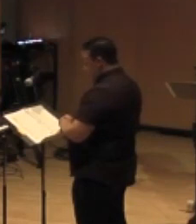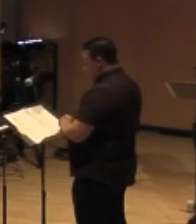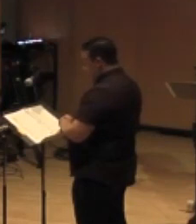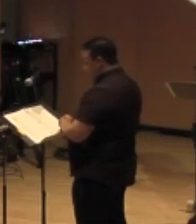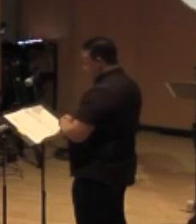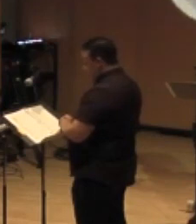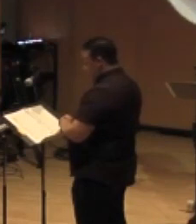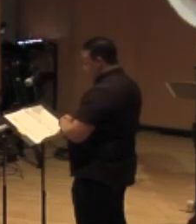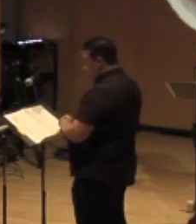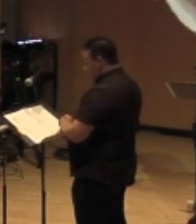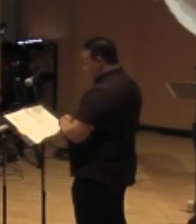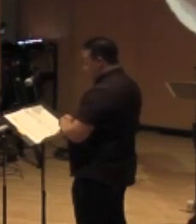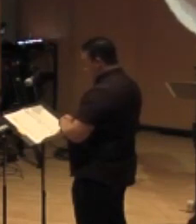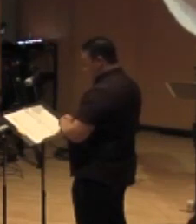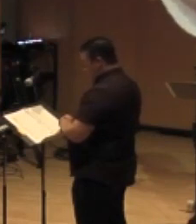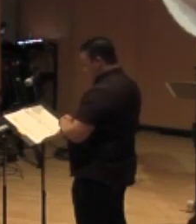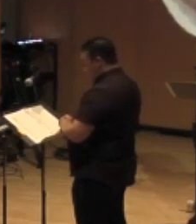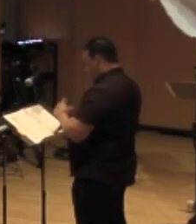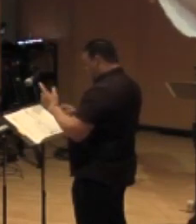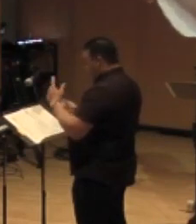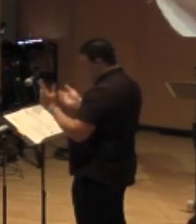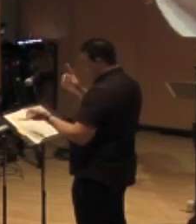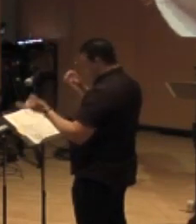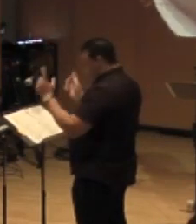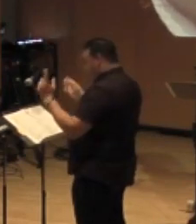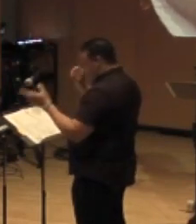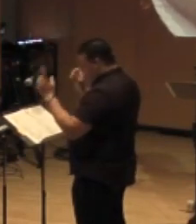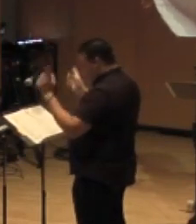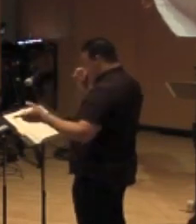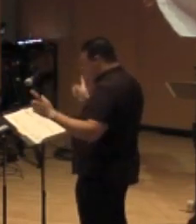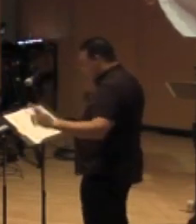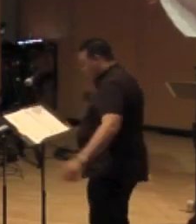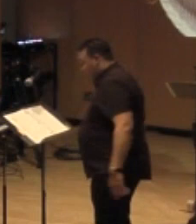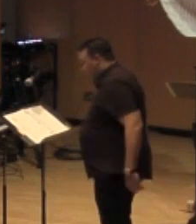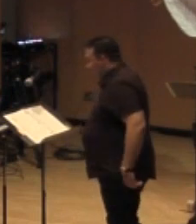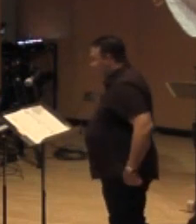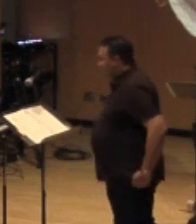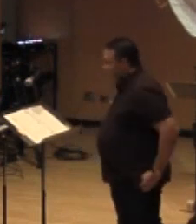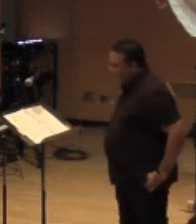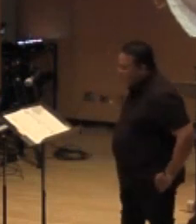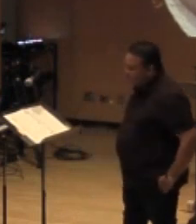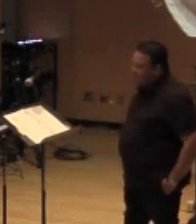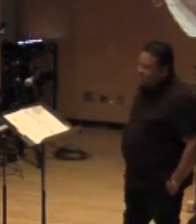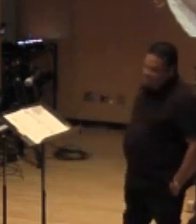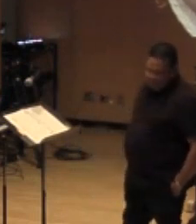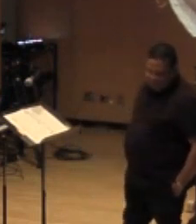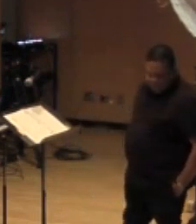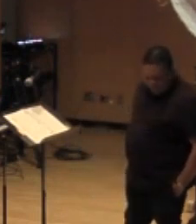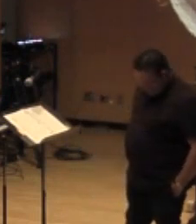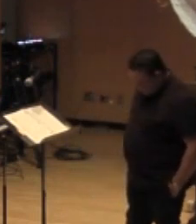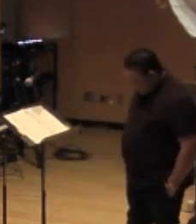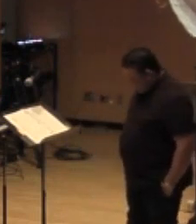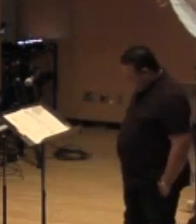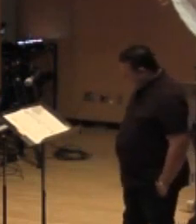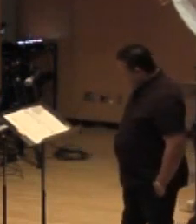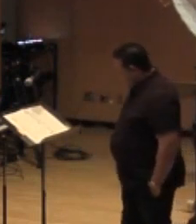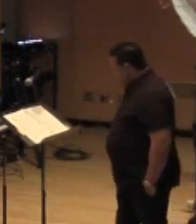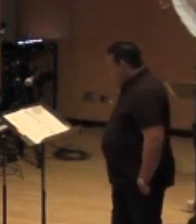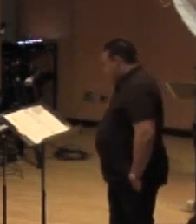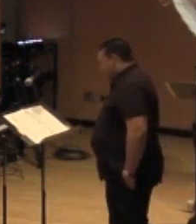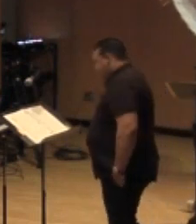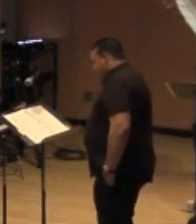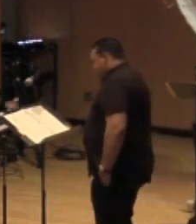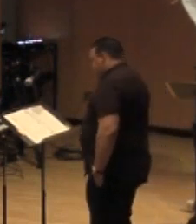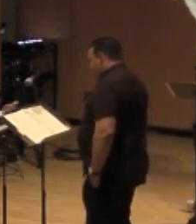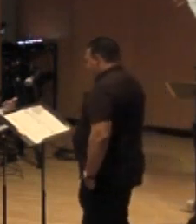because that friend of yours is coming both both things okay but you've